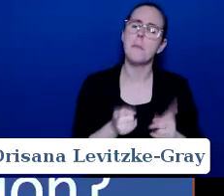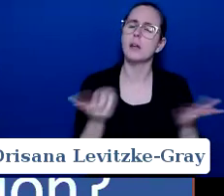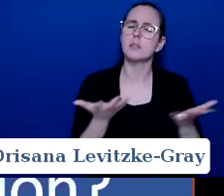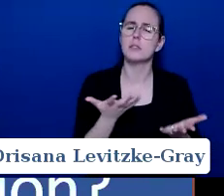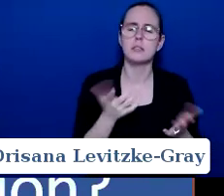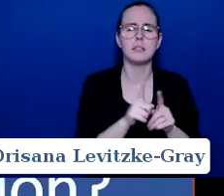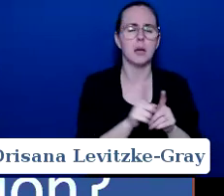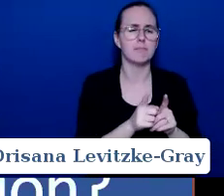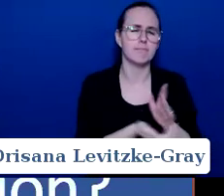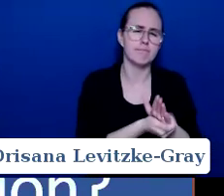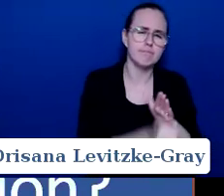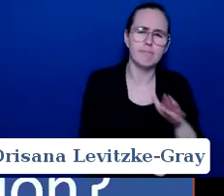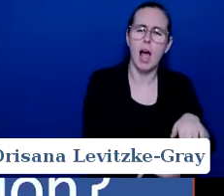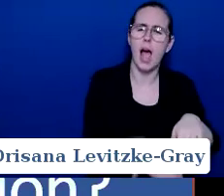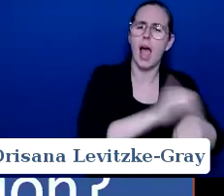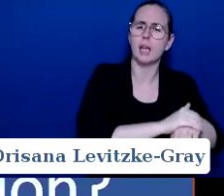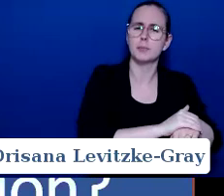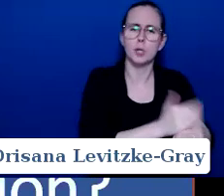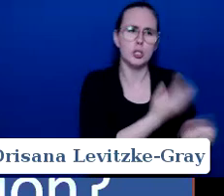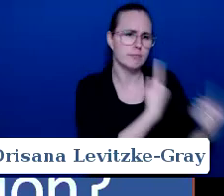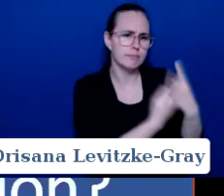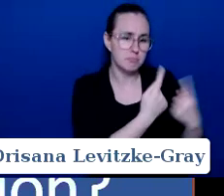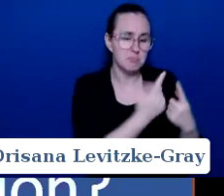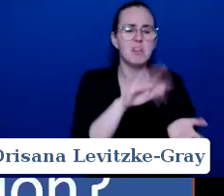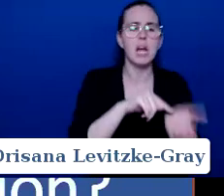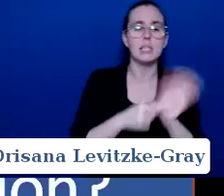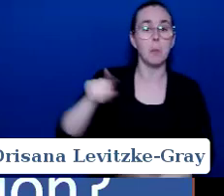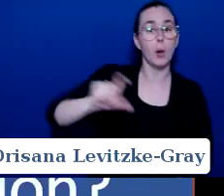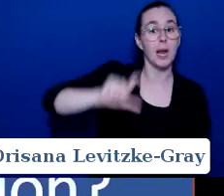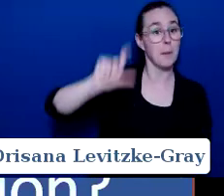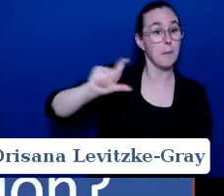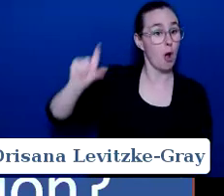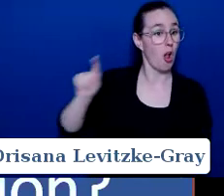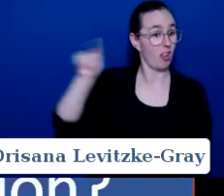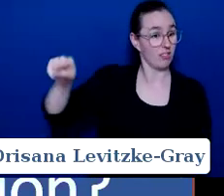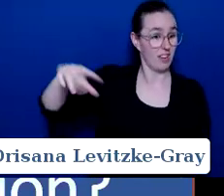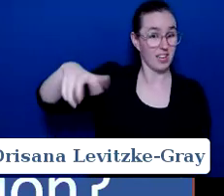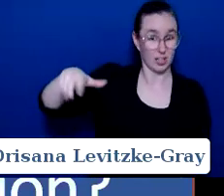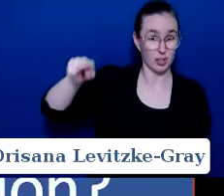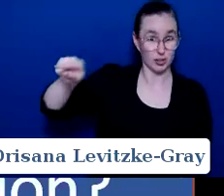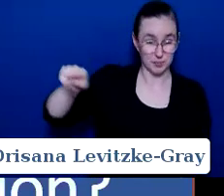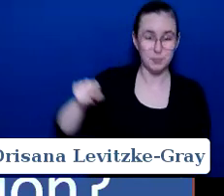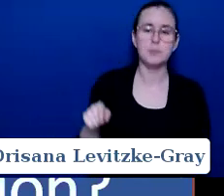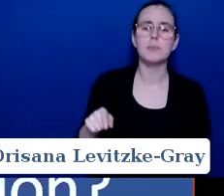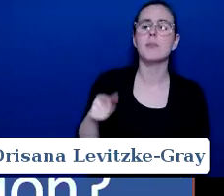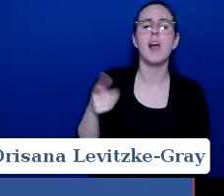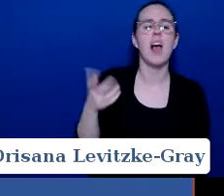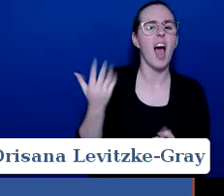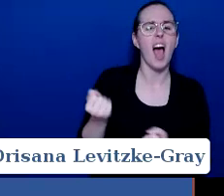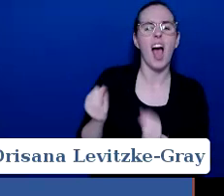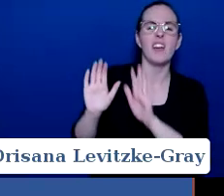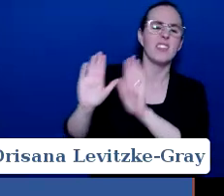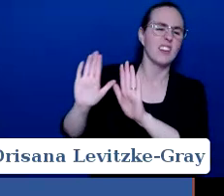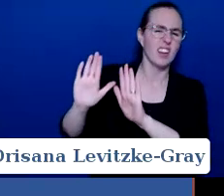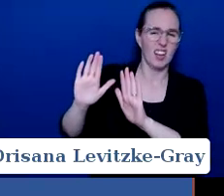into detail, but it's very important to have this clarity because it influences how assessment is defined and done.